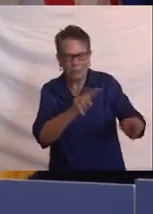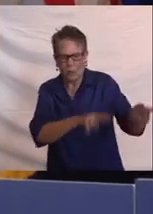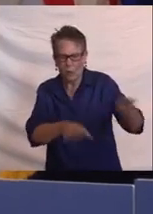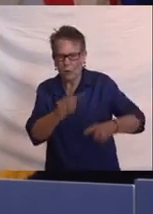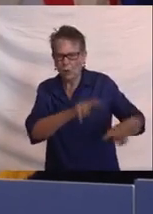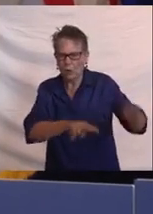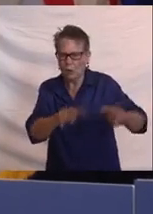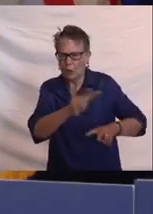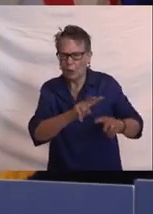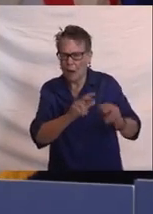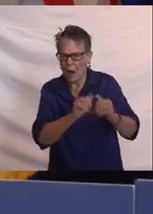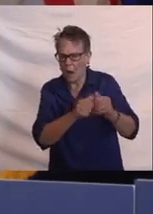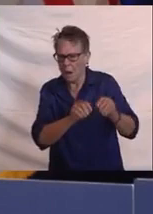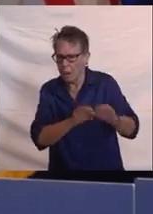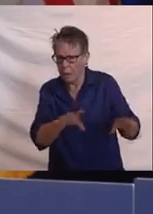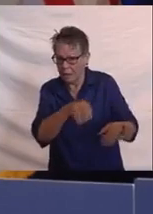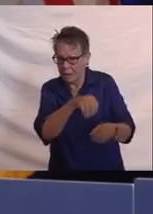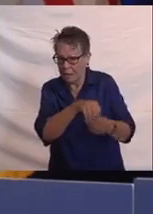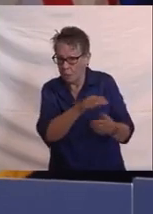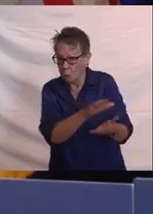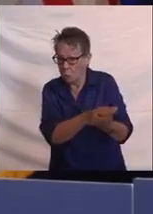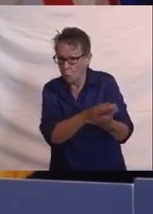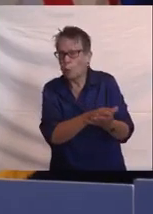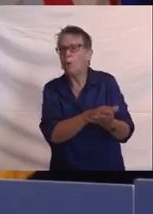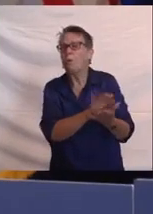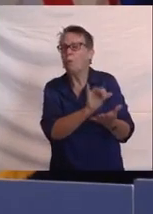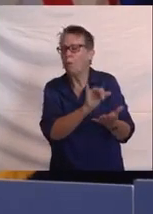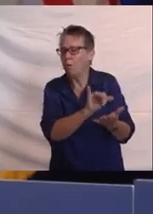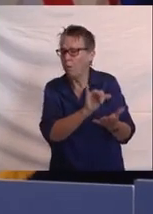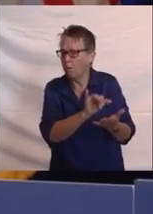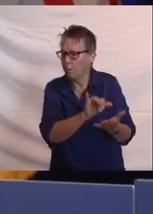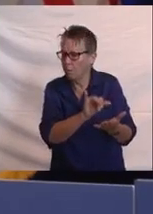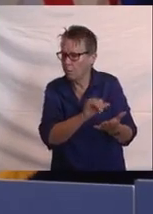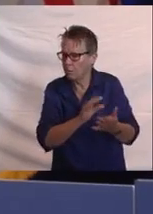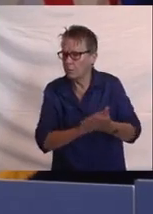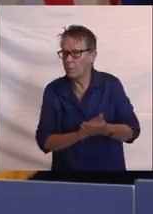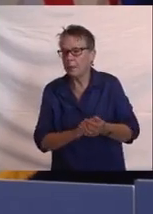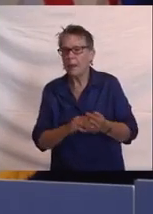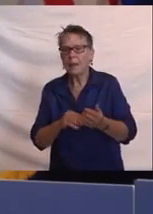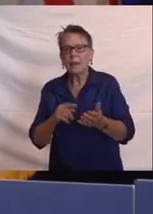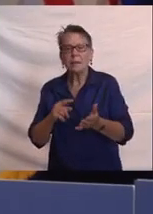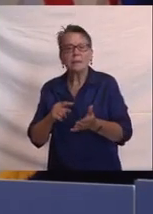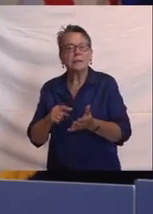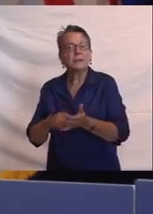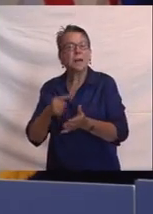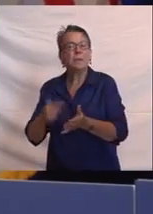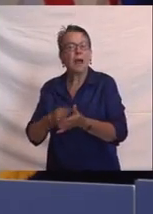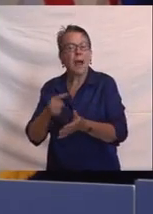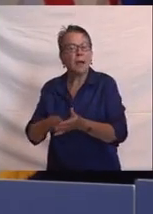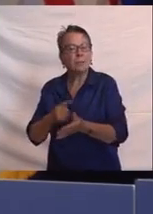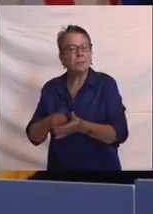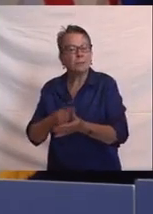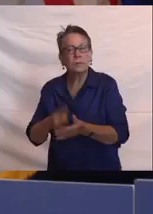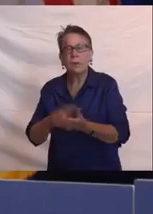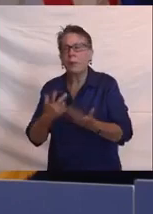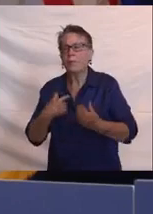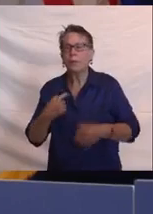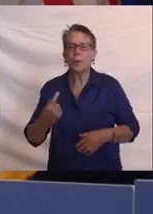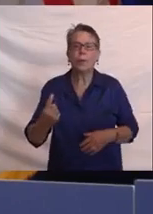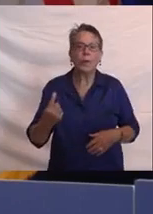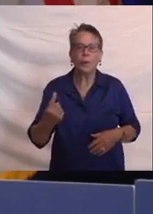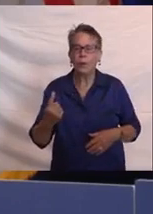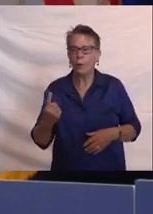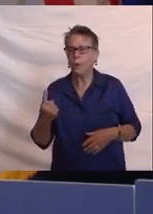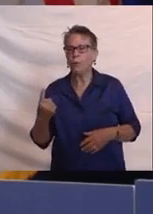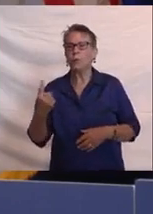Certainly, we do recognize that there might be sporadic cases, one-off cases in schools that might not, that might just